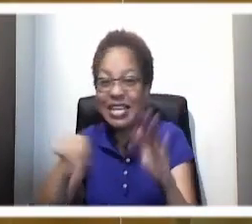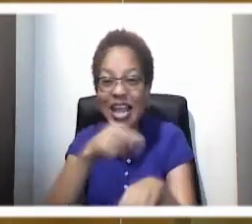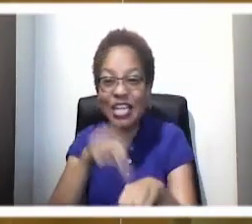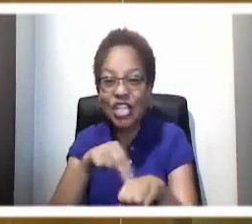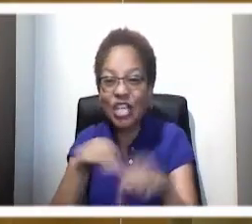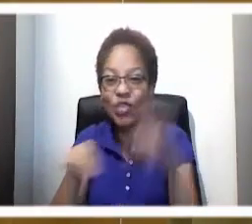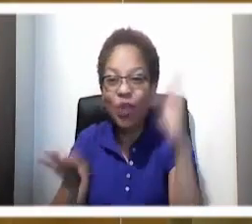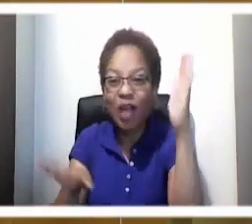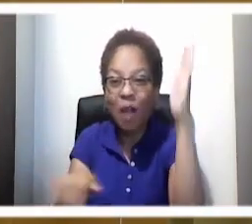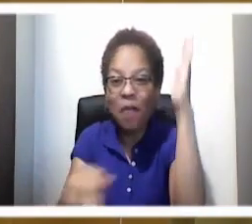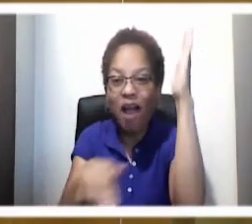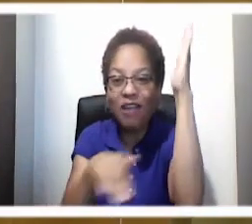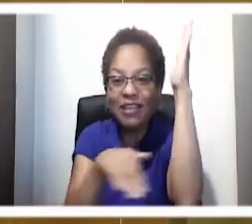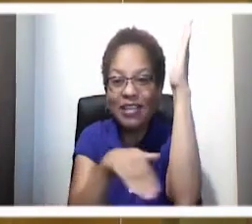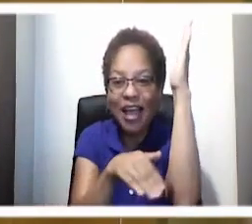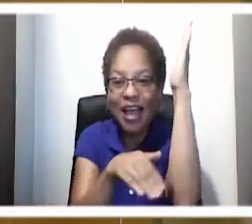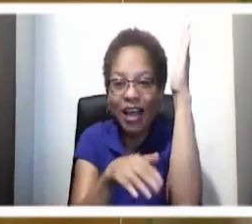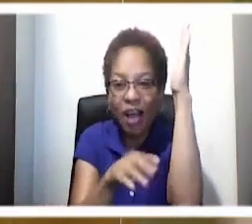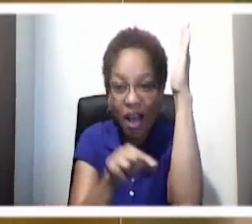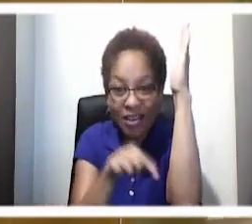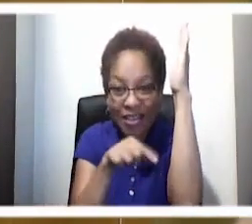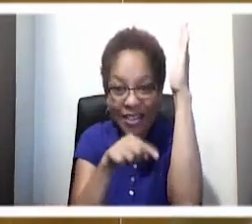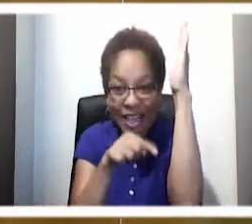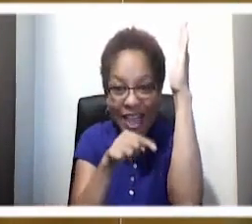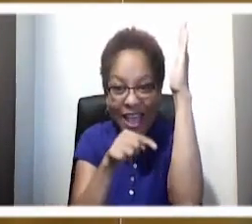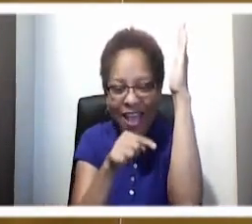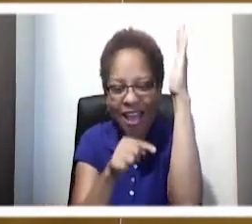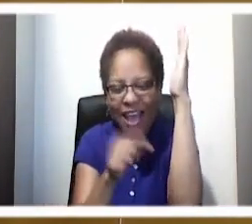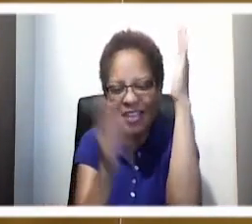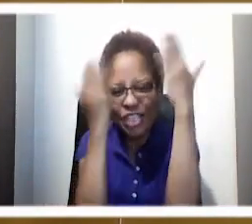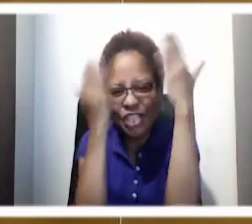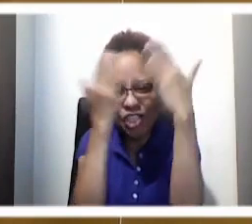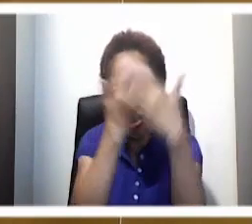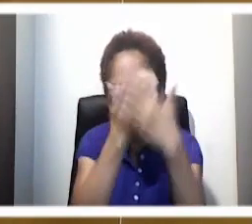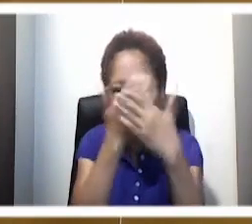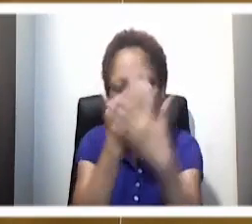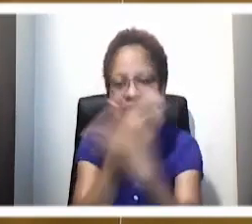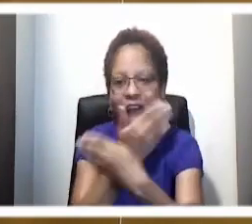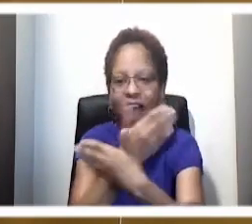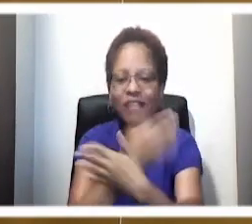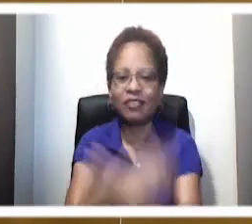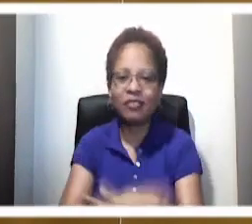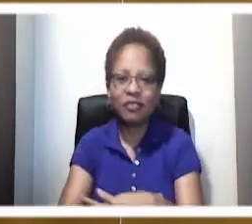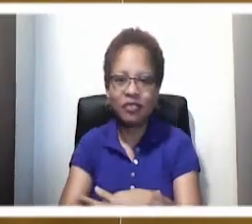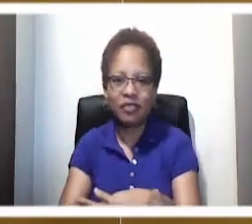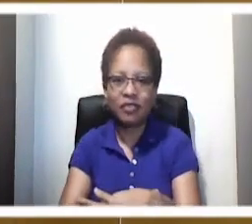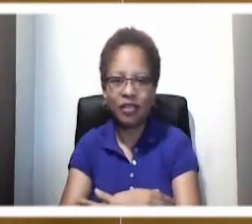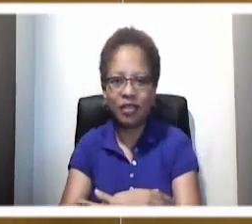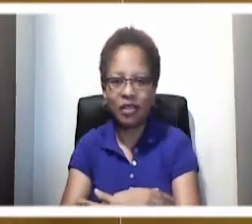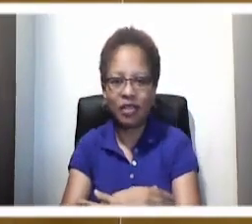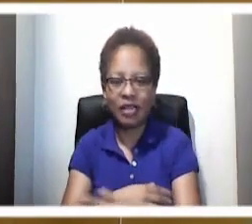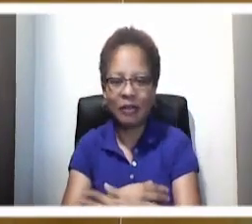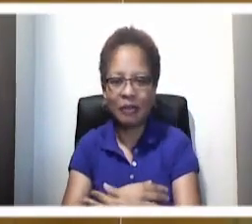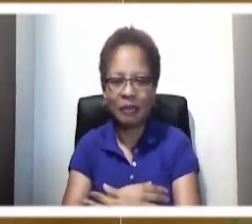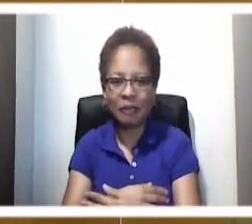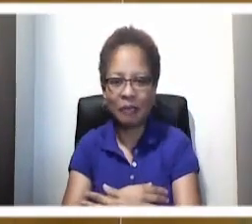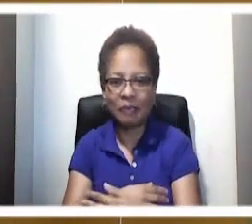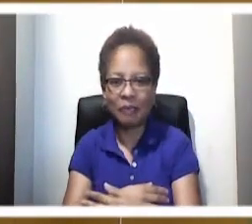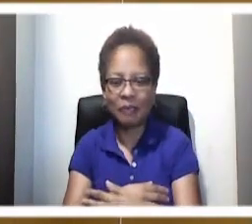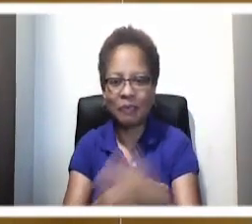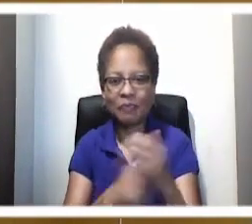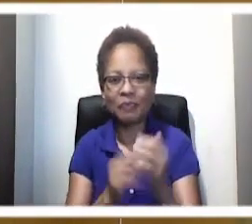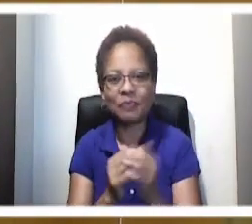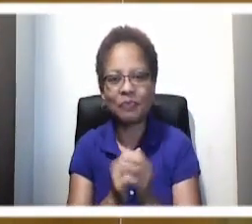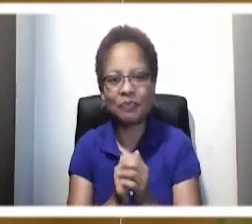In a word, beloved in Christ, the prophet speaks of a remnant. The prophet speaks of a